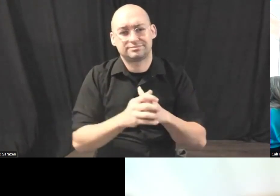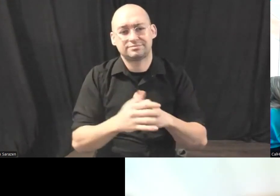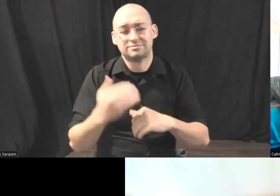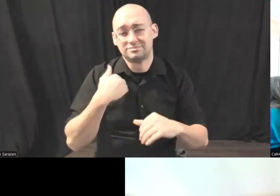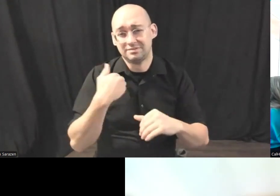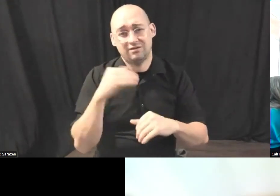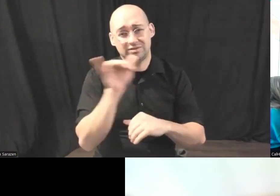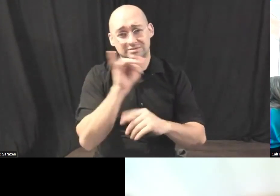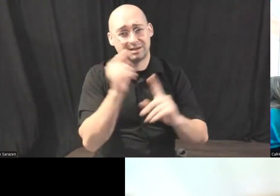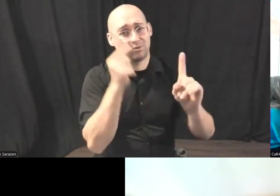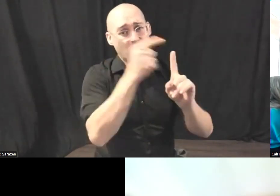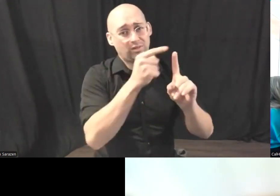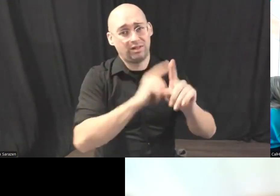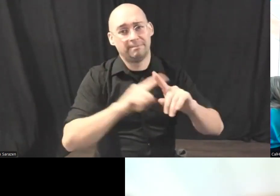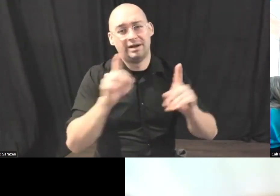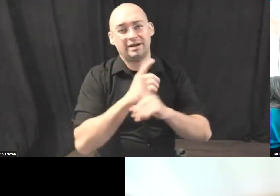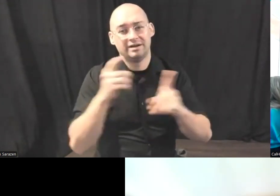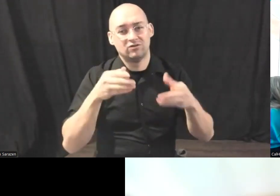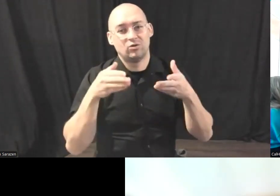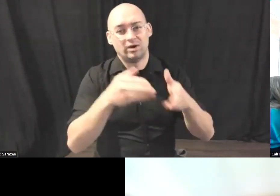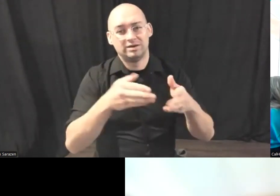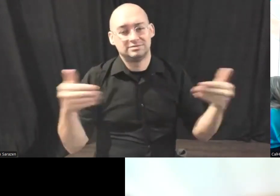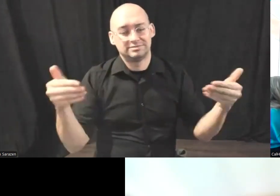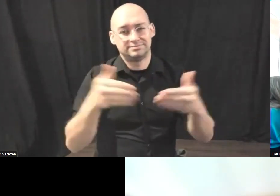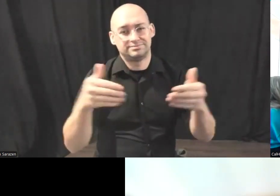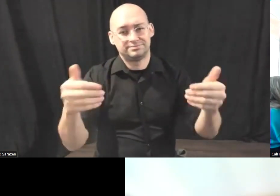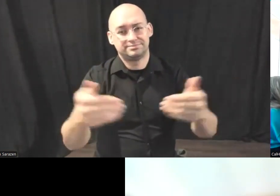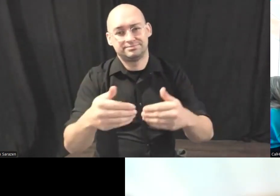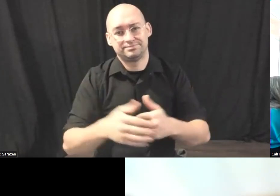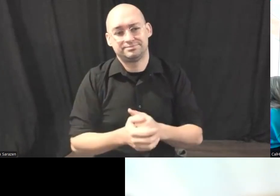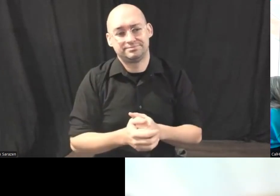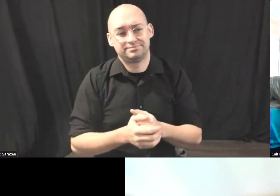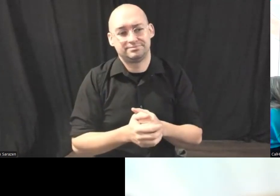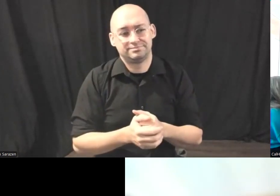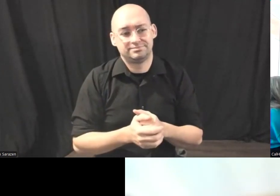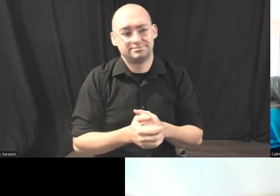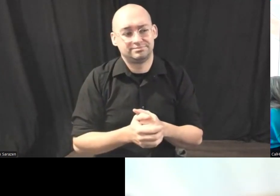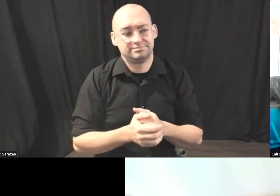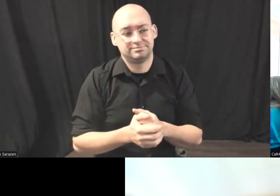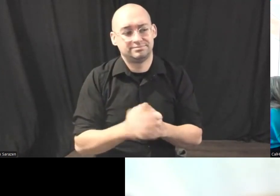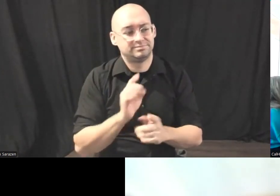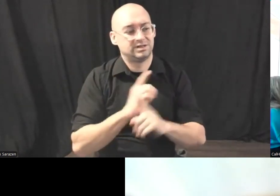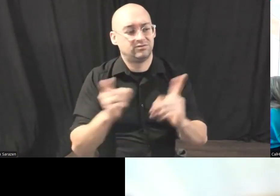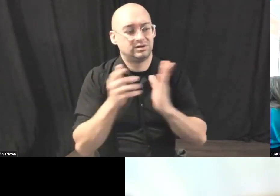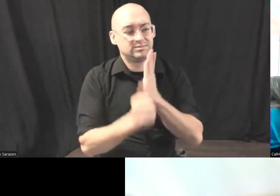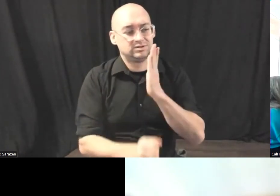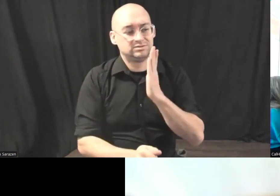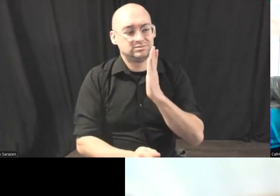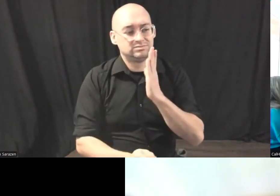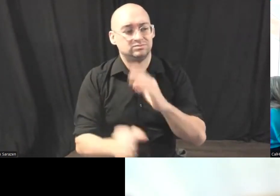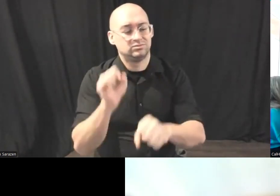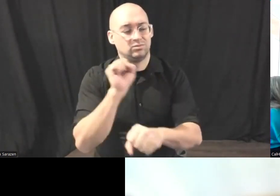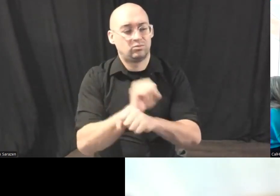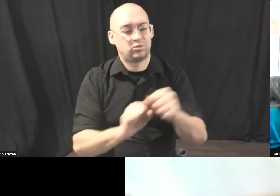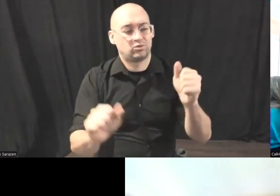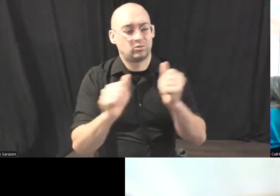goals, right? But we all come at it from different angles and with different expertise. So we want to continue to sort of work with you all to figure out how all the